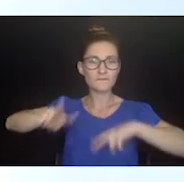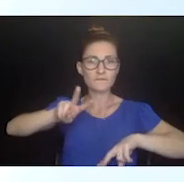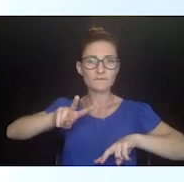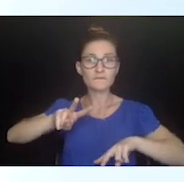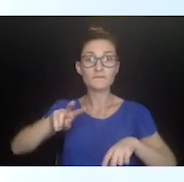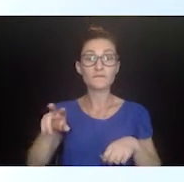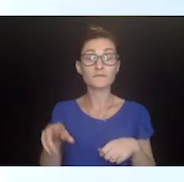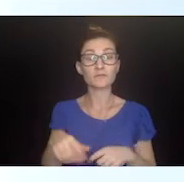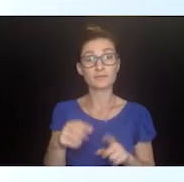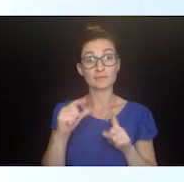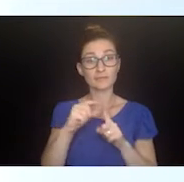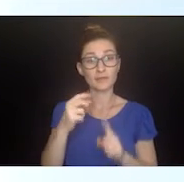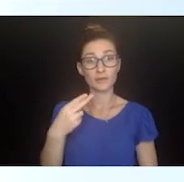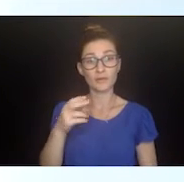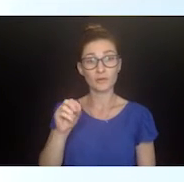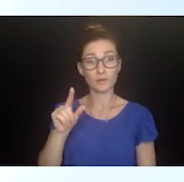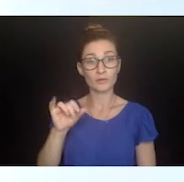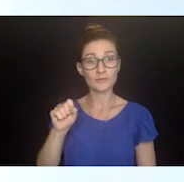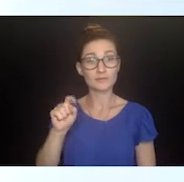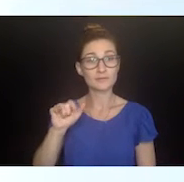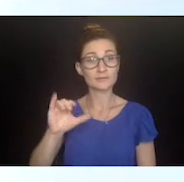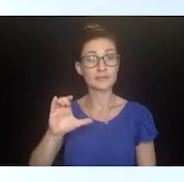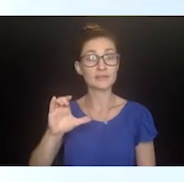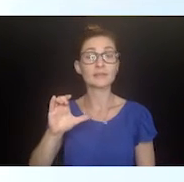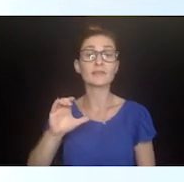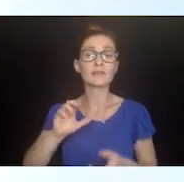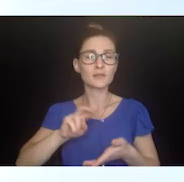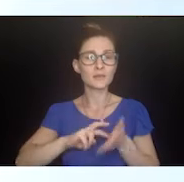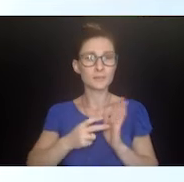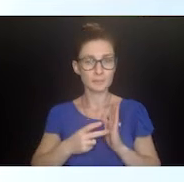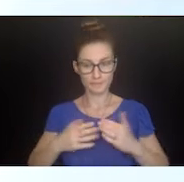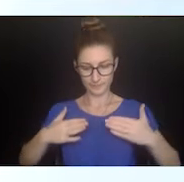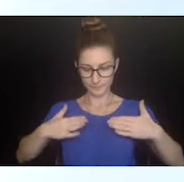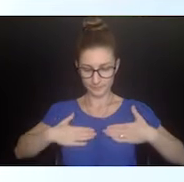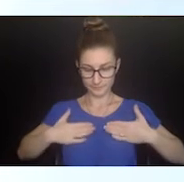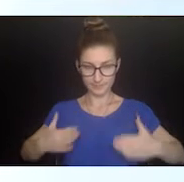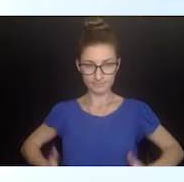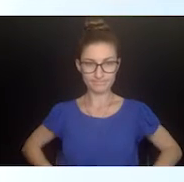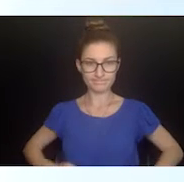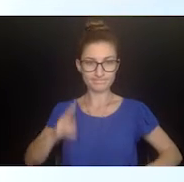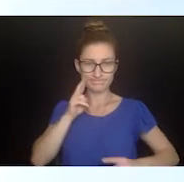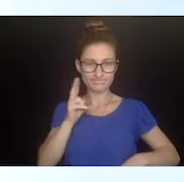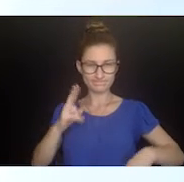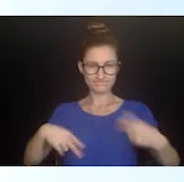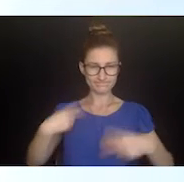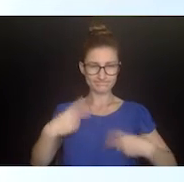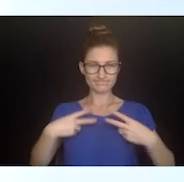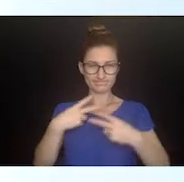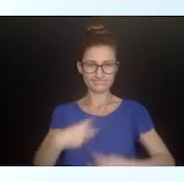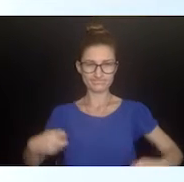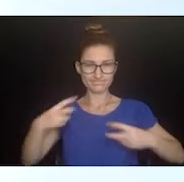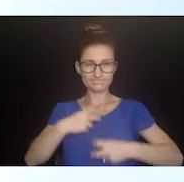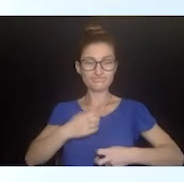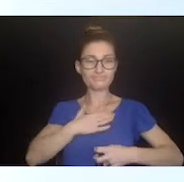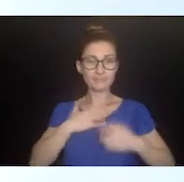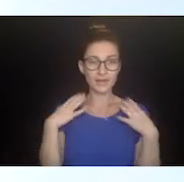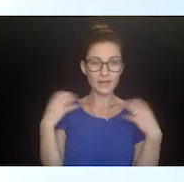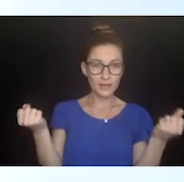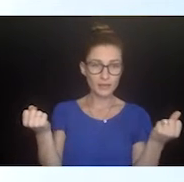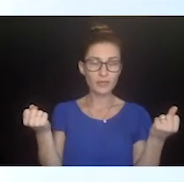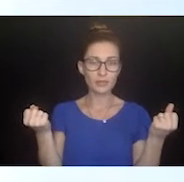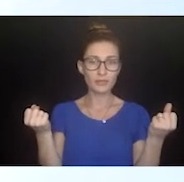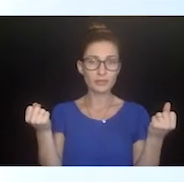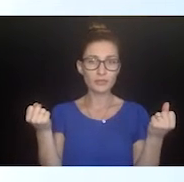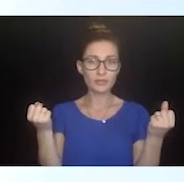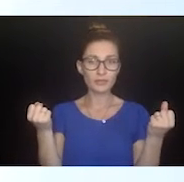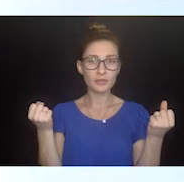what I mean by holistic, I mean to look at myself in a physical way. So look at my physical health